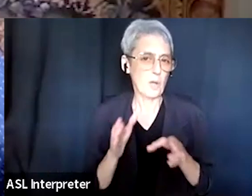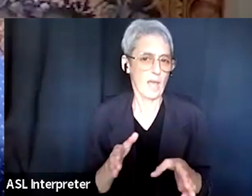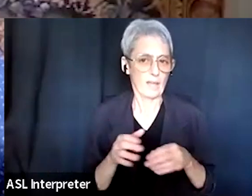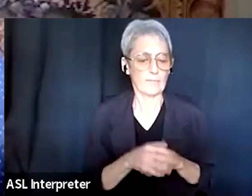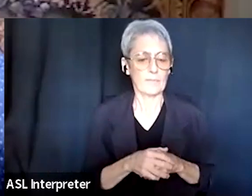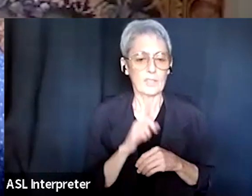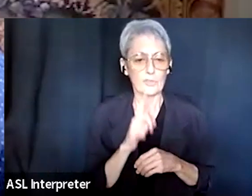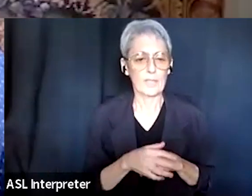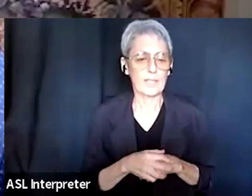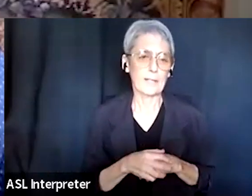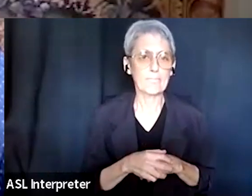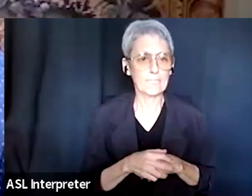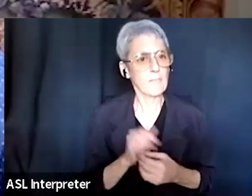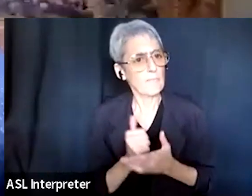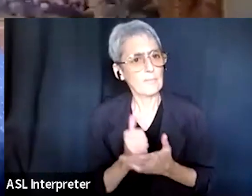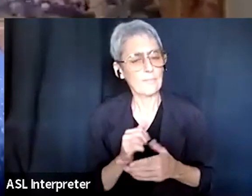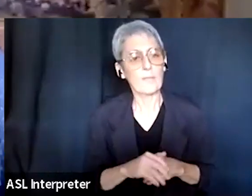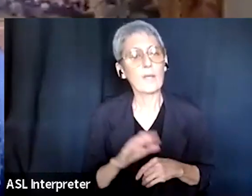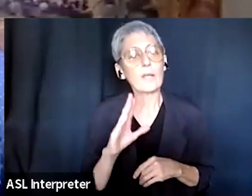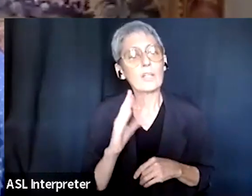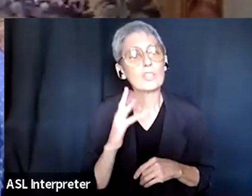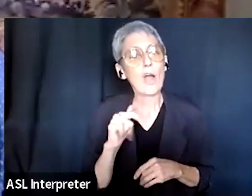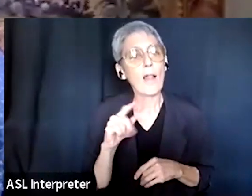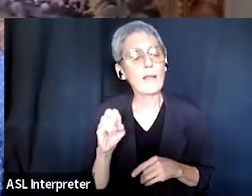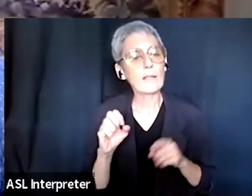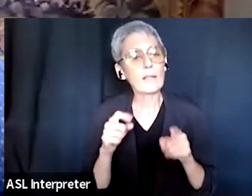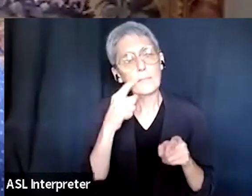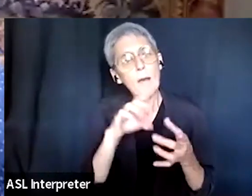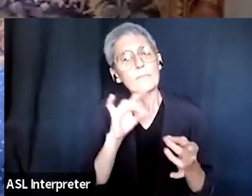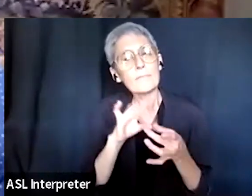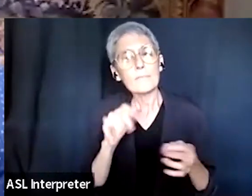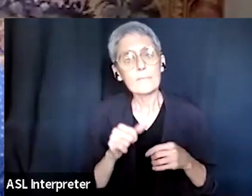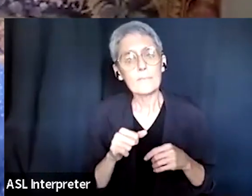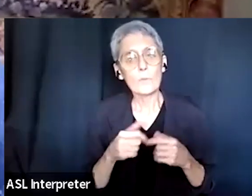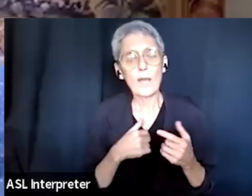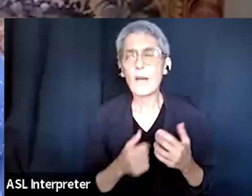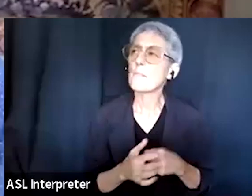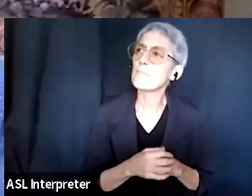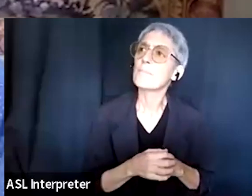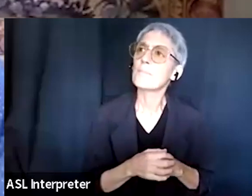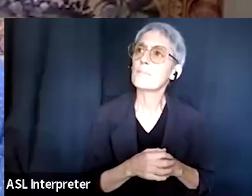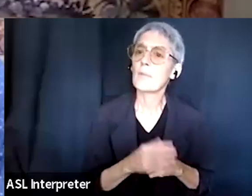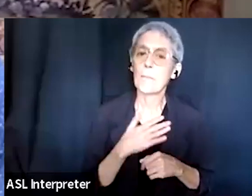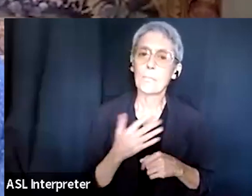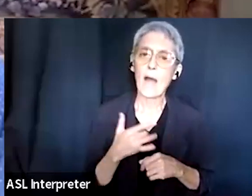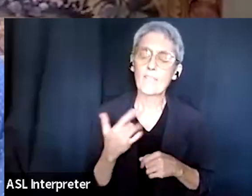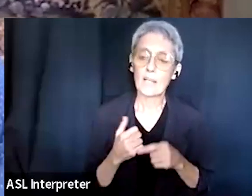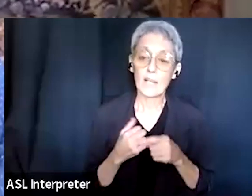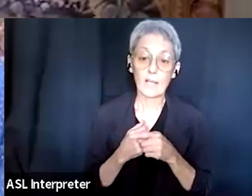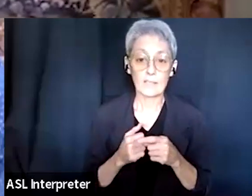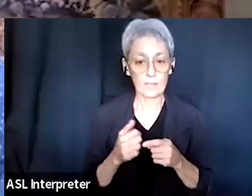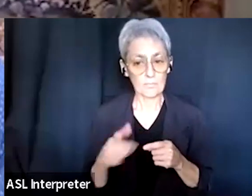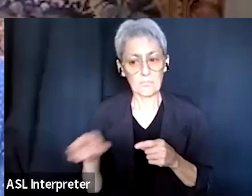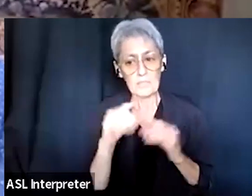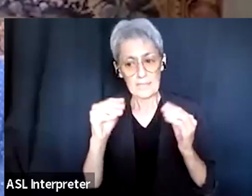helpful. Charlotte, I wonder if you could say a word about, because we've got my sense is we've got teachers on, we've got